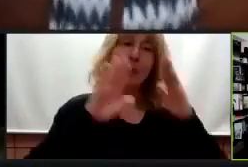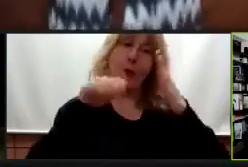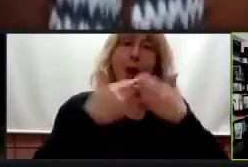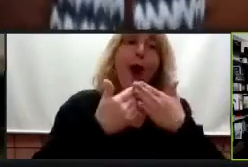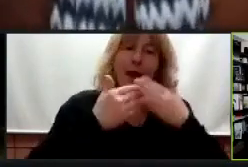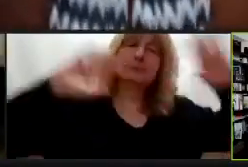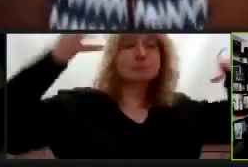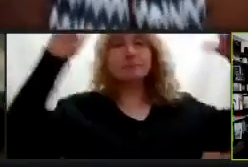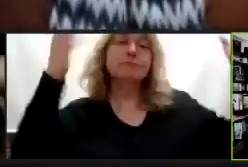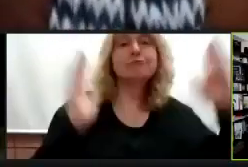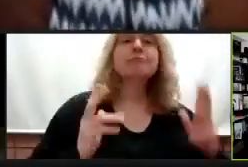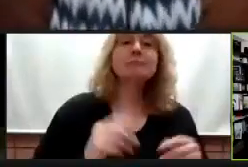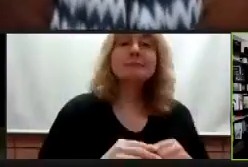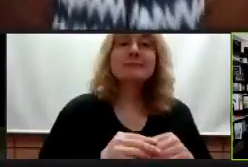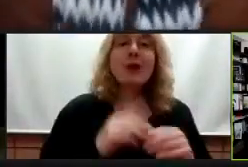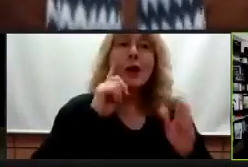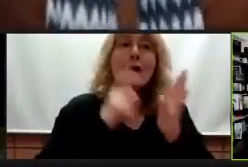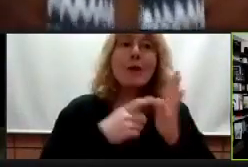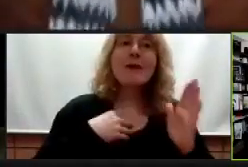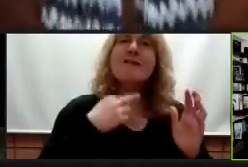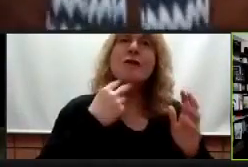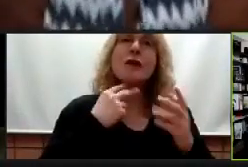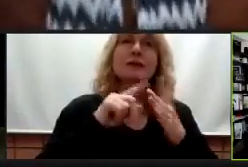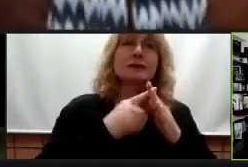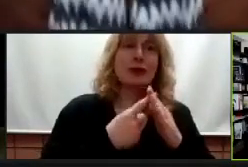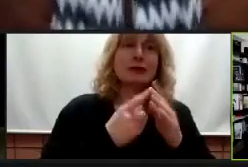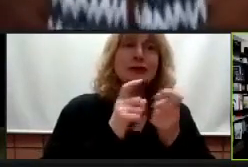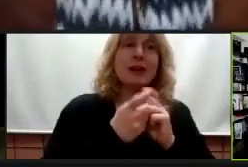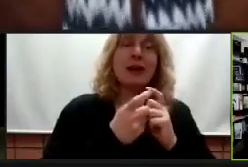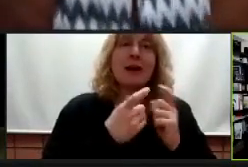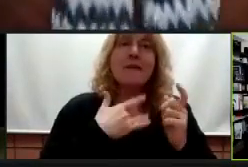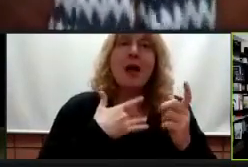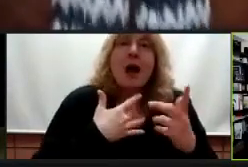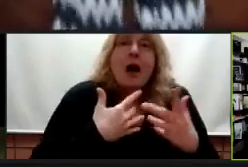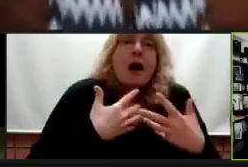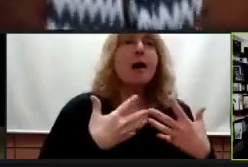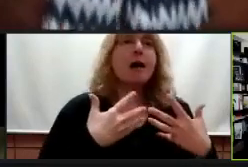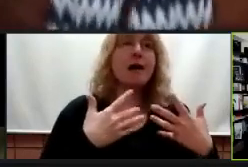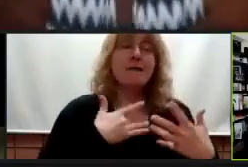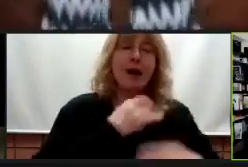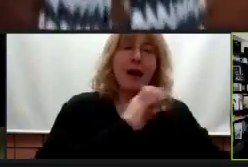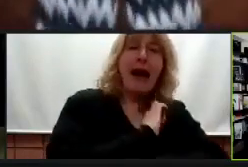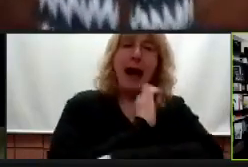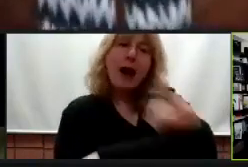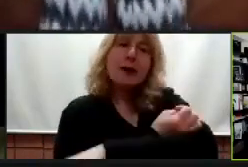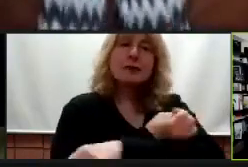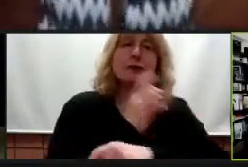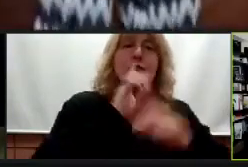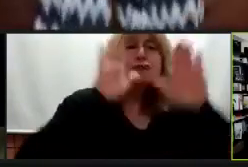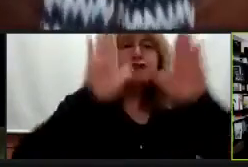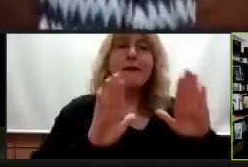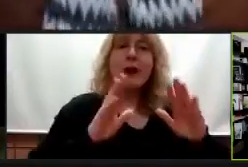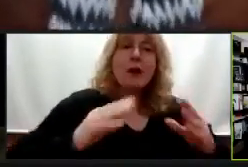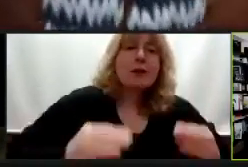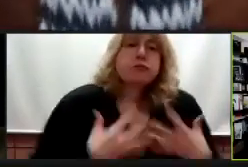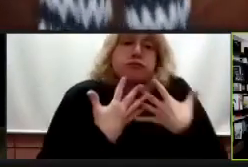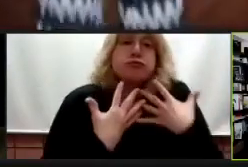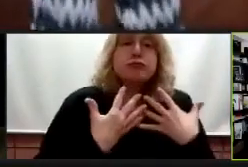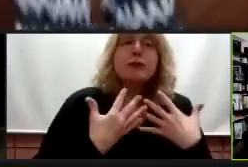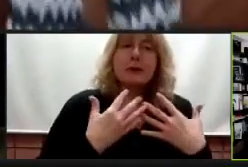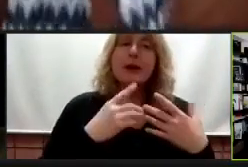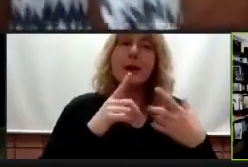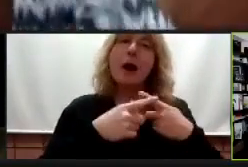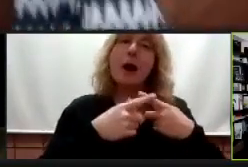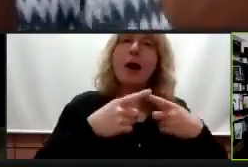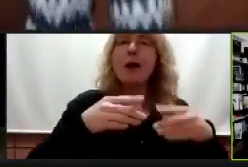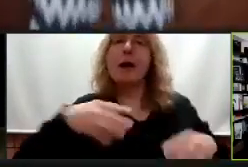shake. Notice that my voice started to change. So, ha, there's something, ha, really wonderful, ha, about just shaking,